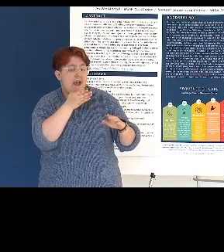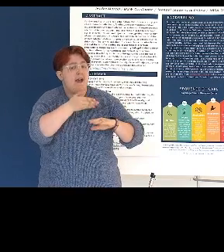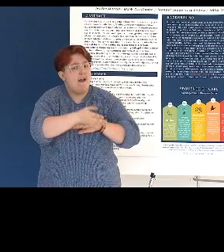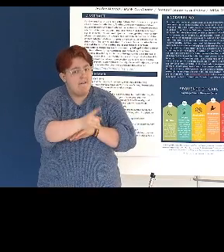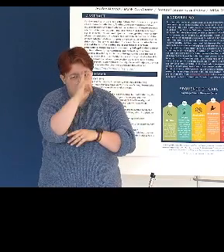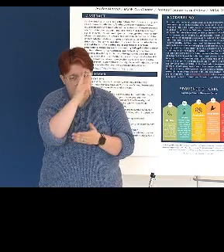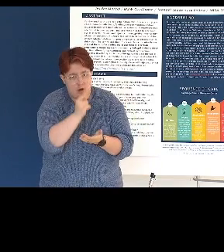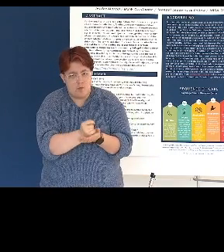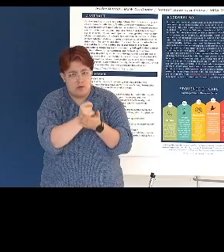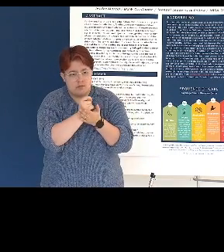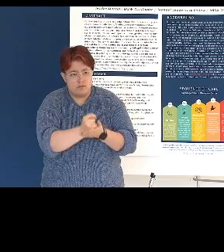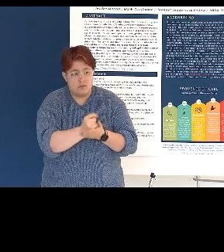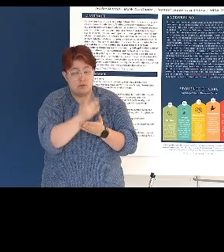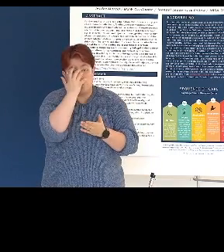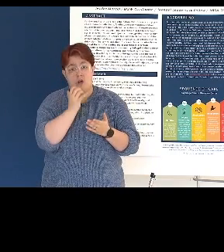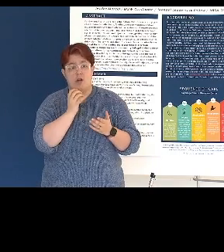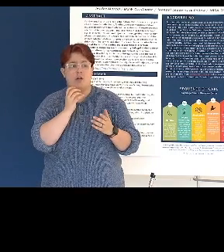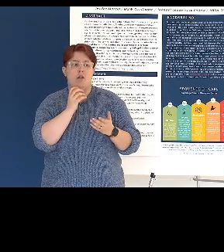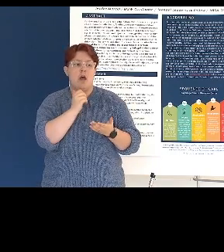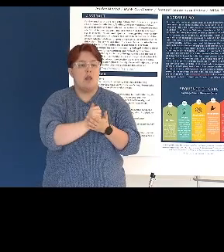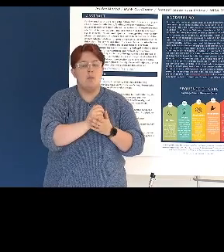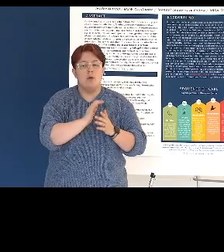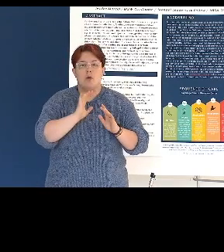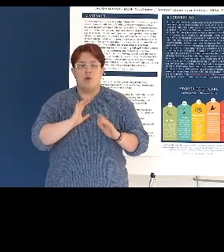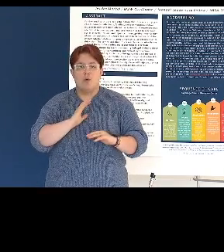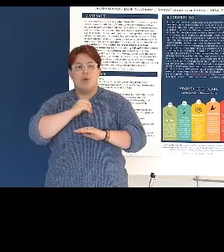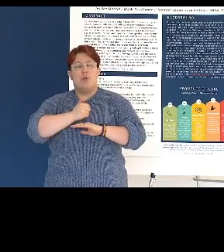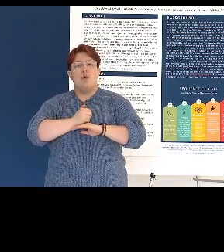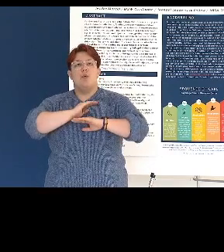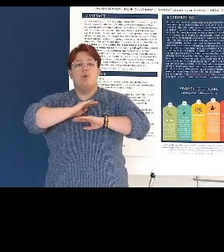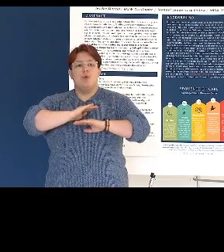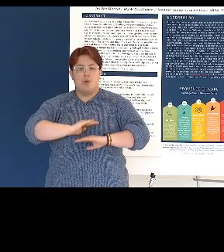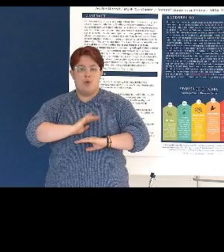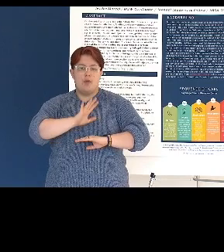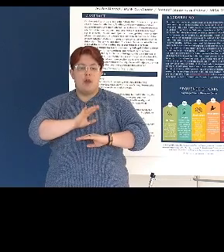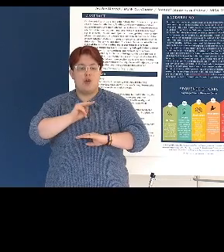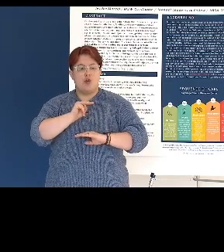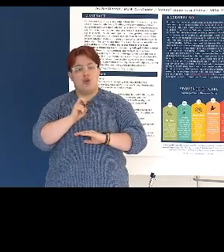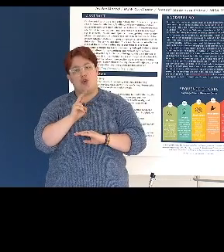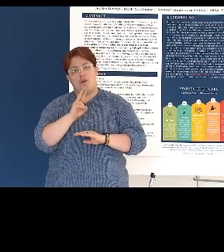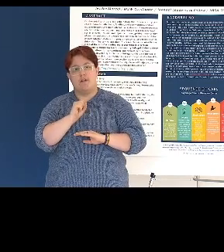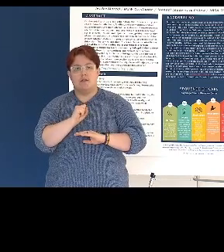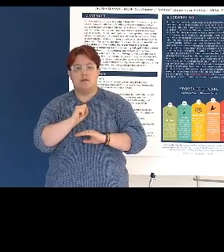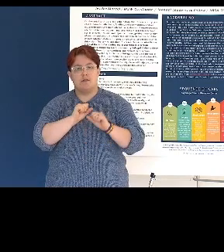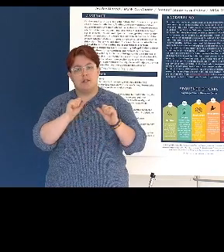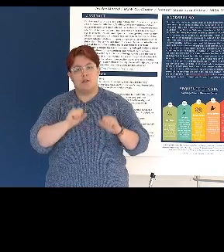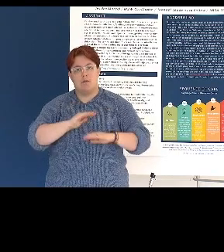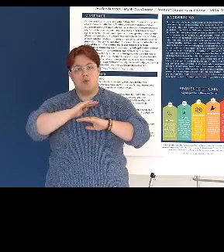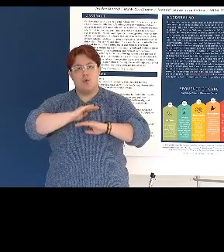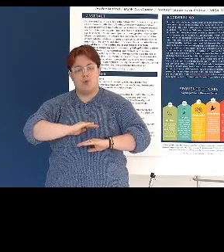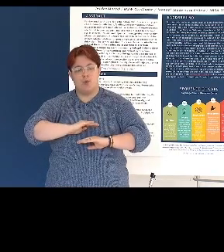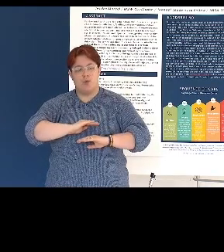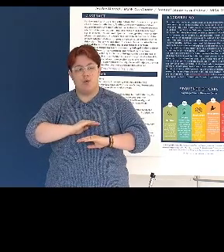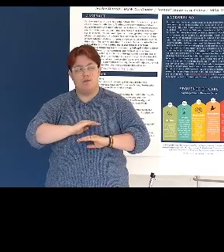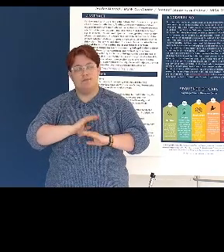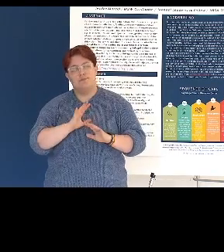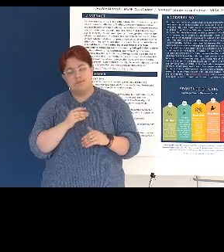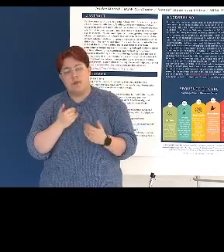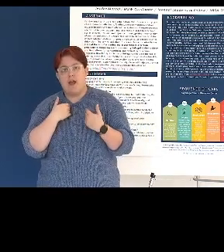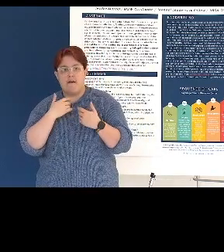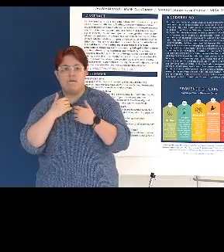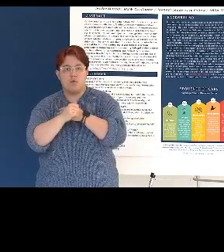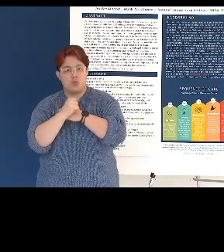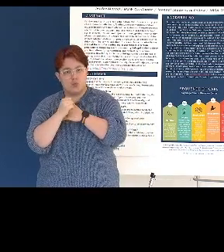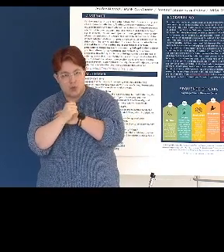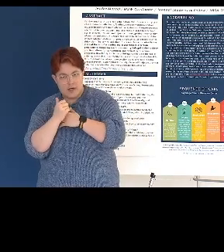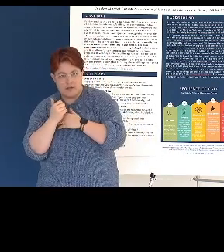sessions to help regulate and ground their central nervous systems. There are a number of risks and barriers as well